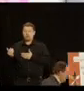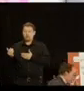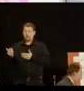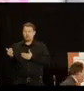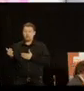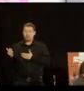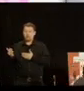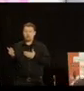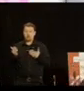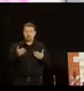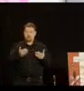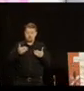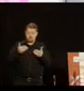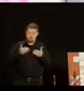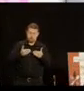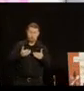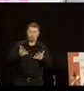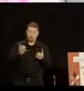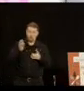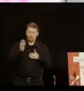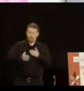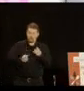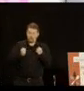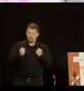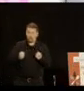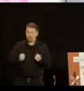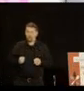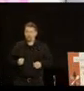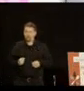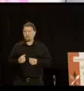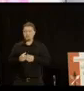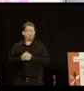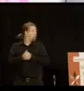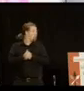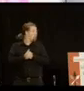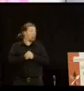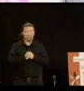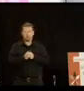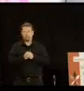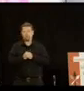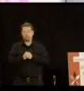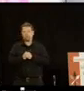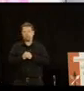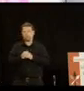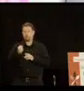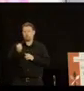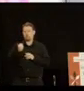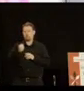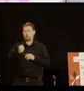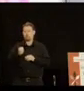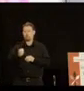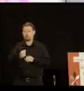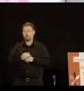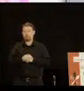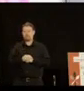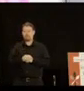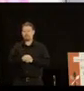we're going to finish strong, so I want you to stay with me as I fumble